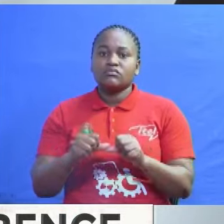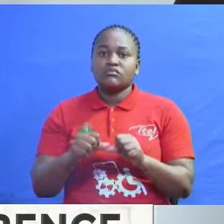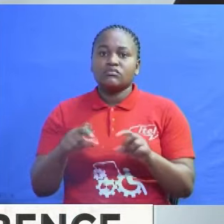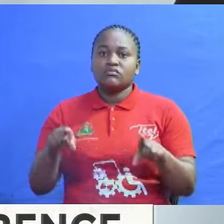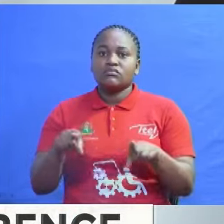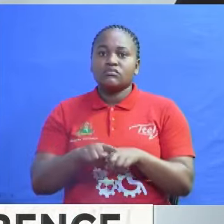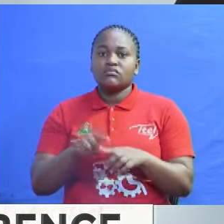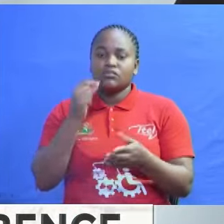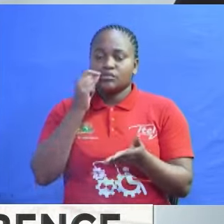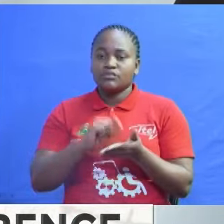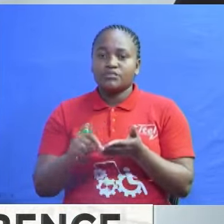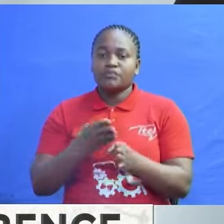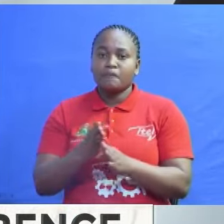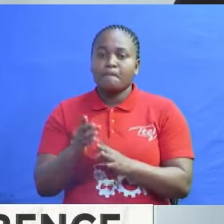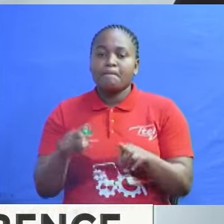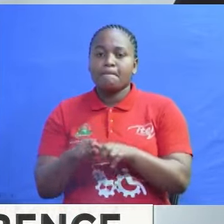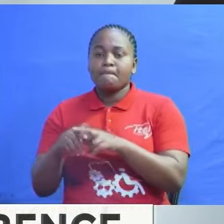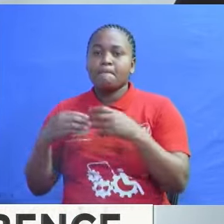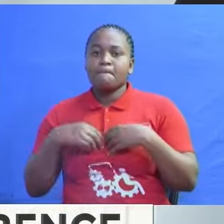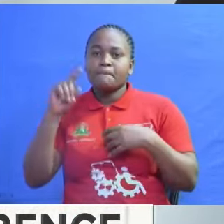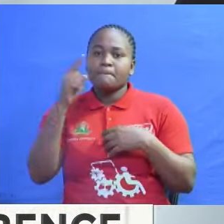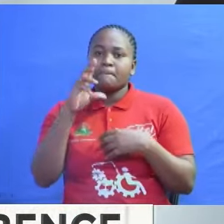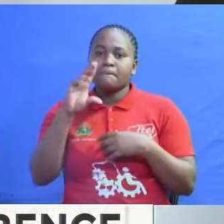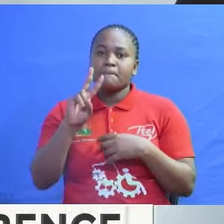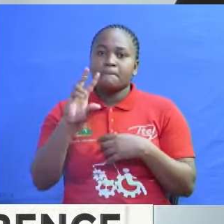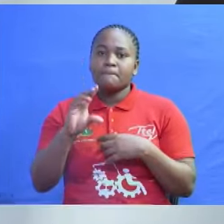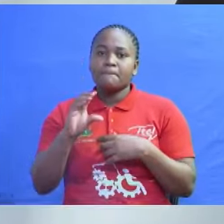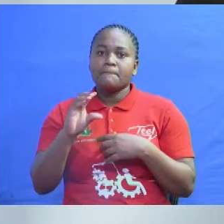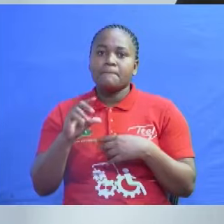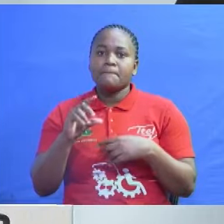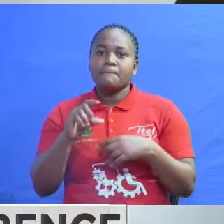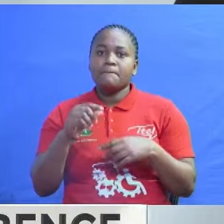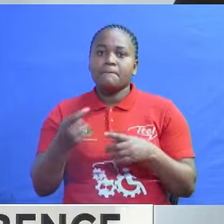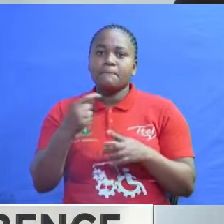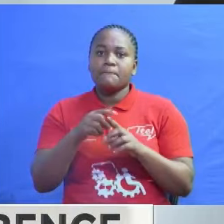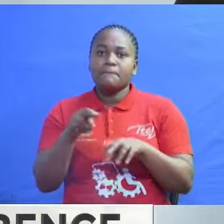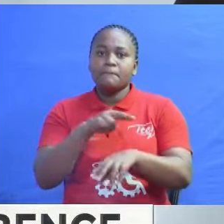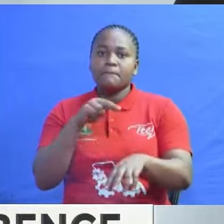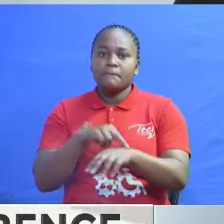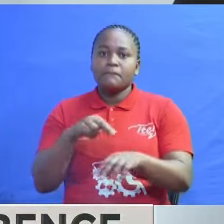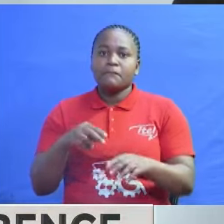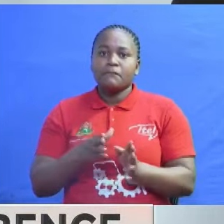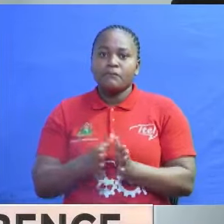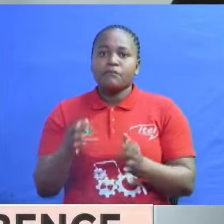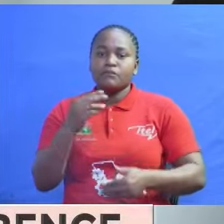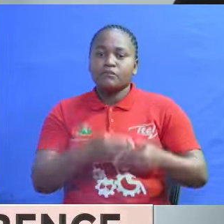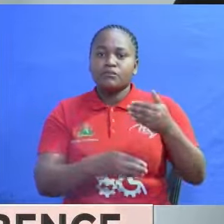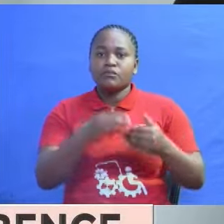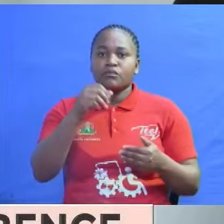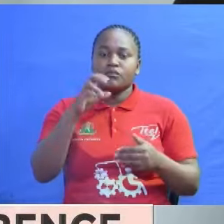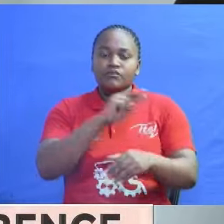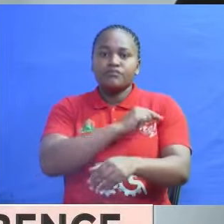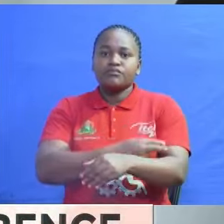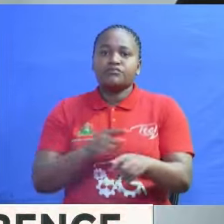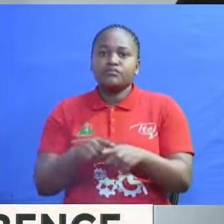our Secretary General. We have the first Vice President coming from the National Open University of Nigeria.